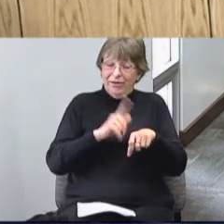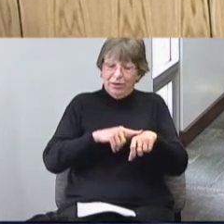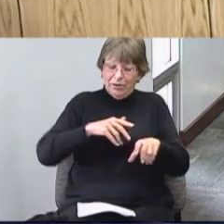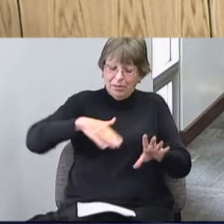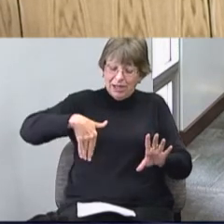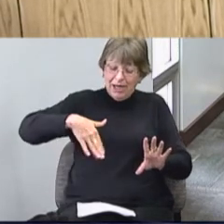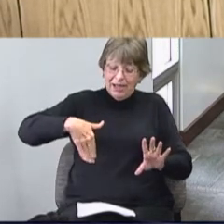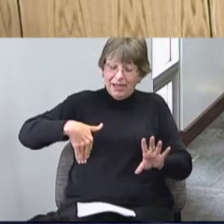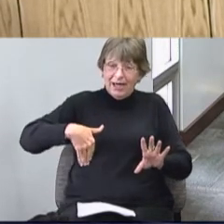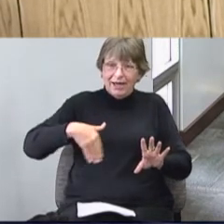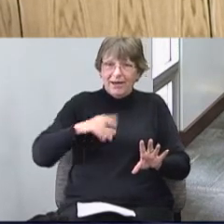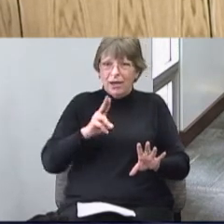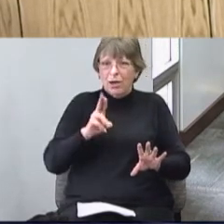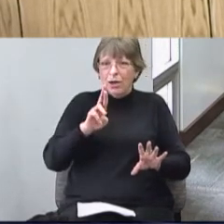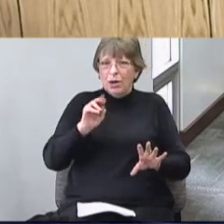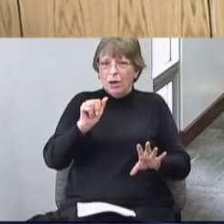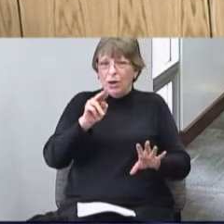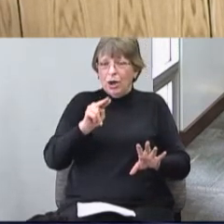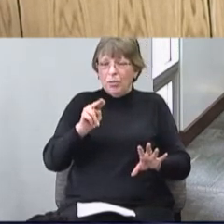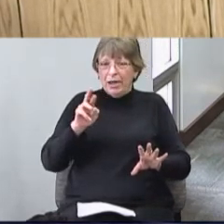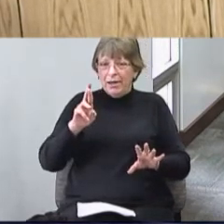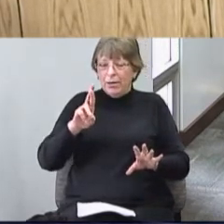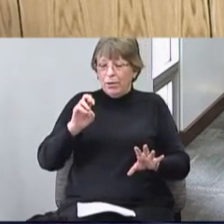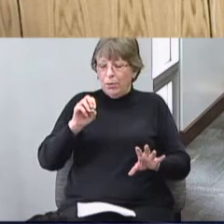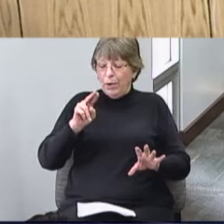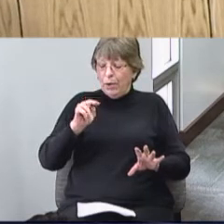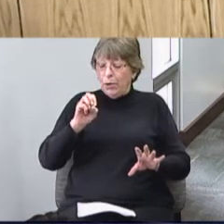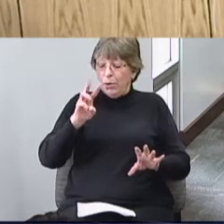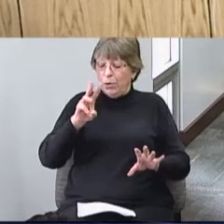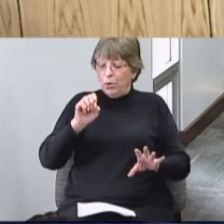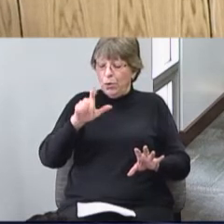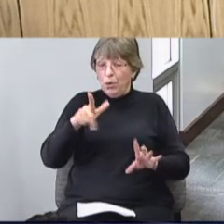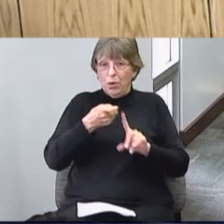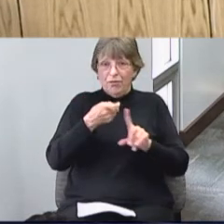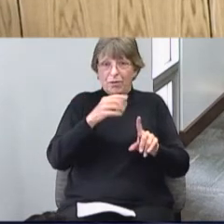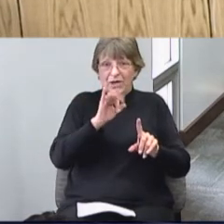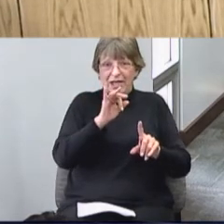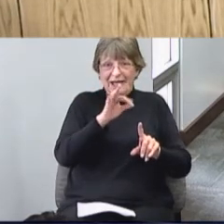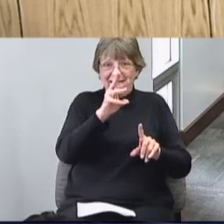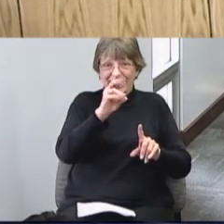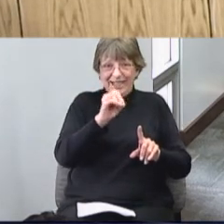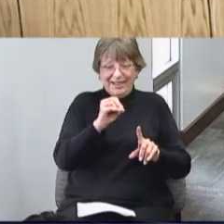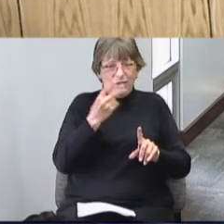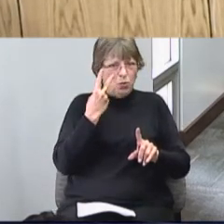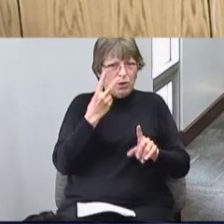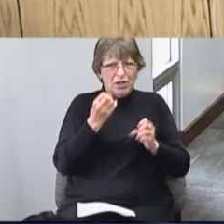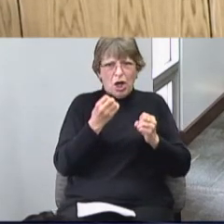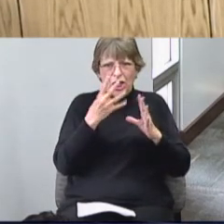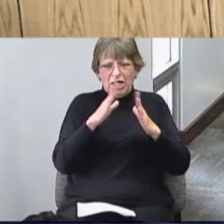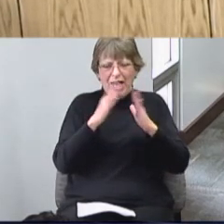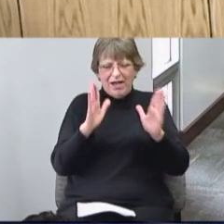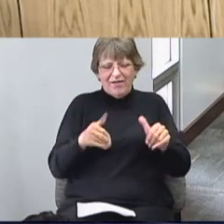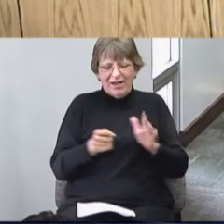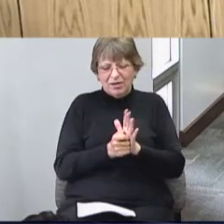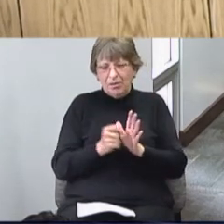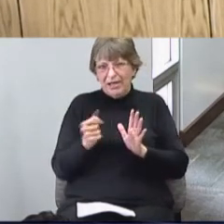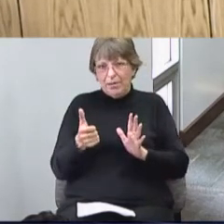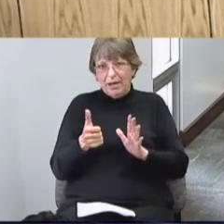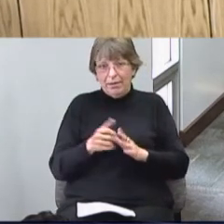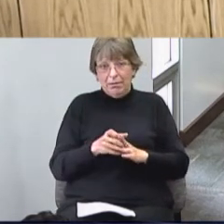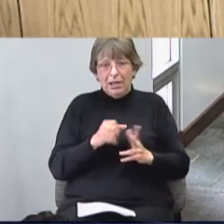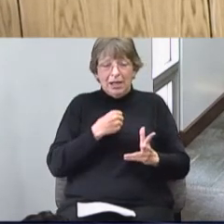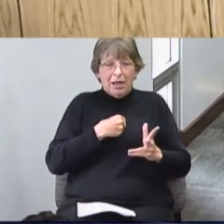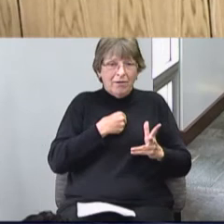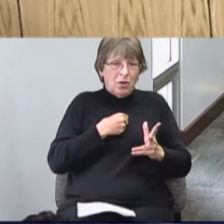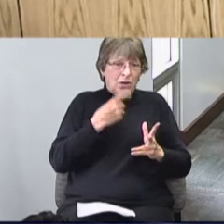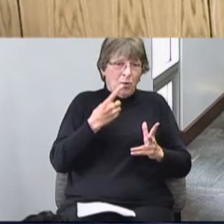The urban renewal phase of the 60s certainly did away with a lot of properties. Unfortunately, one of those here in Hutchinson, which